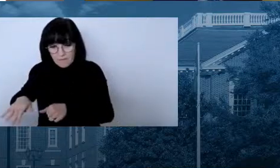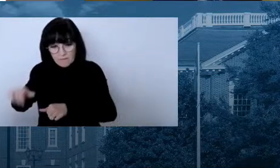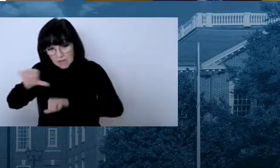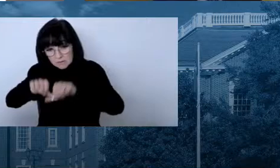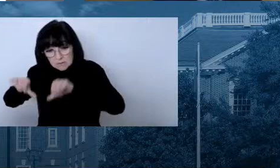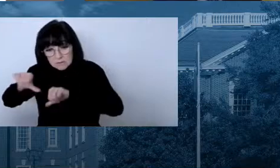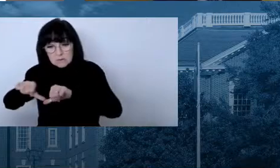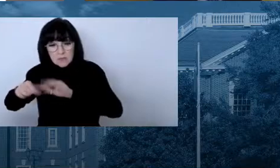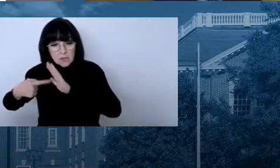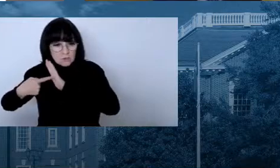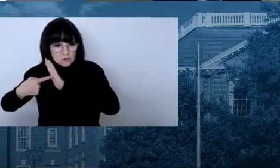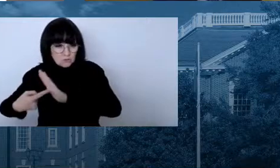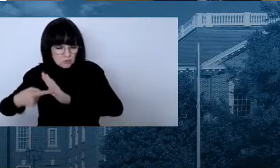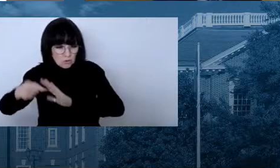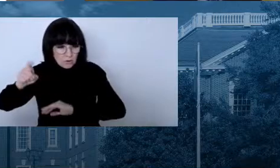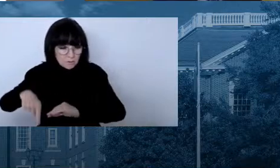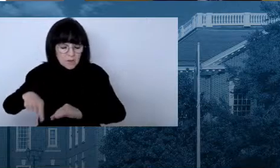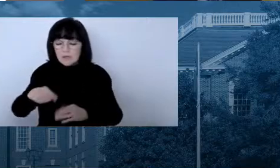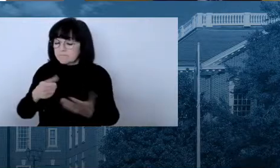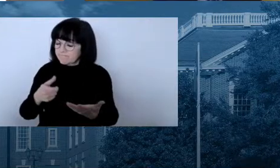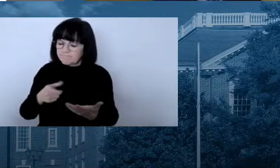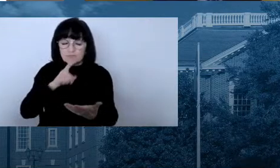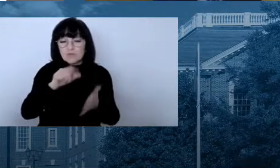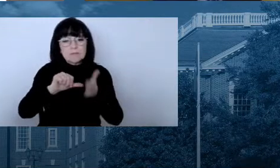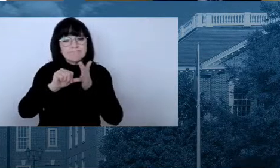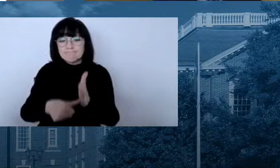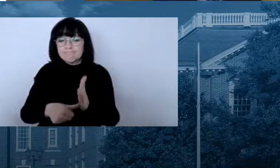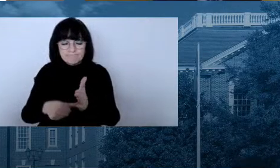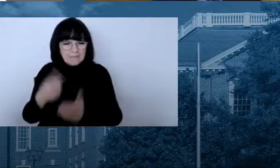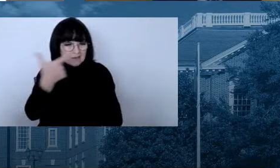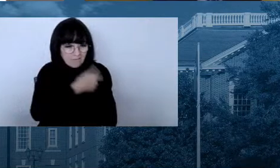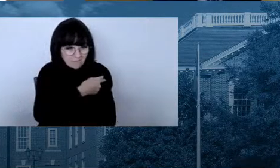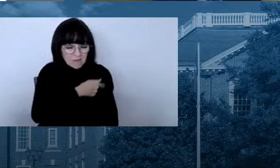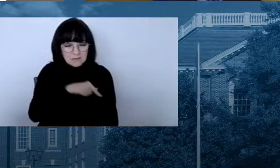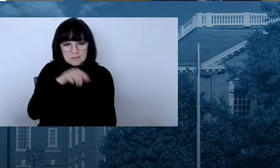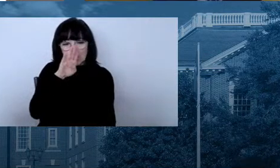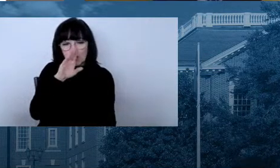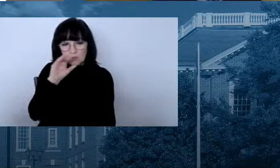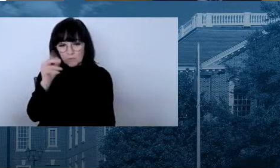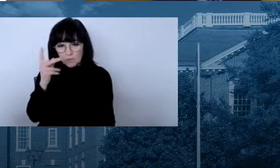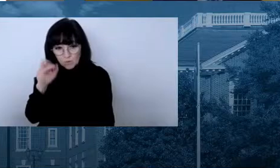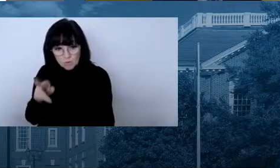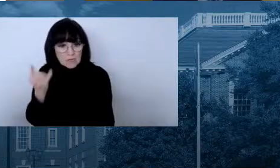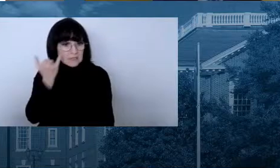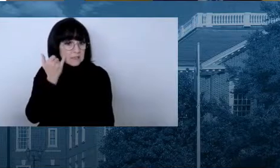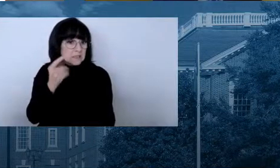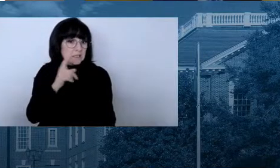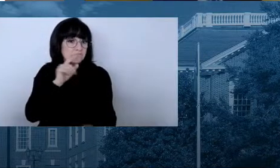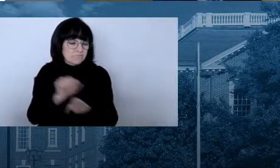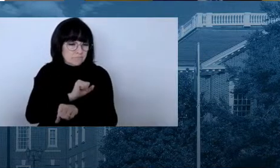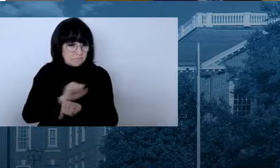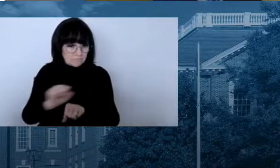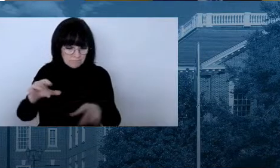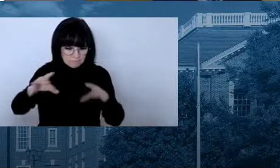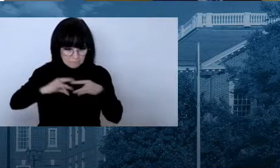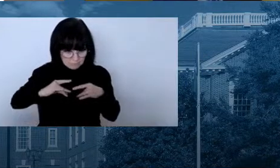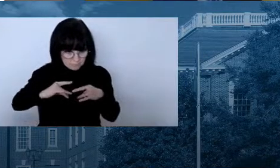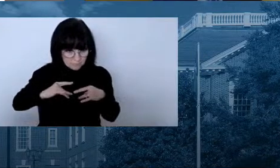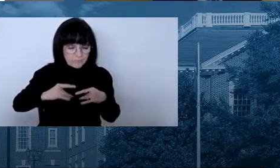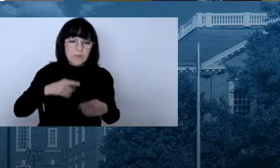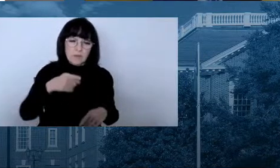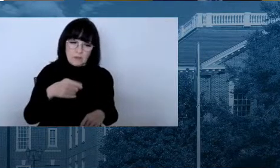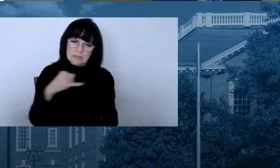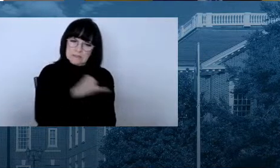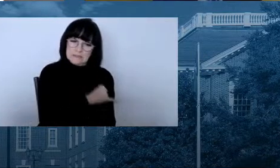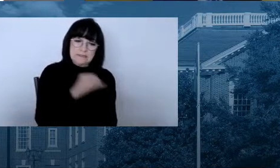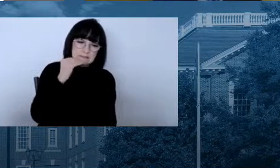again, being vaccinated, getting your booster, and then if you are positive, staying at home for the period that you're most